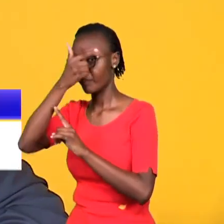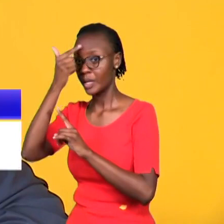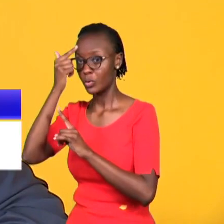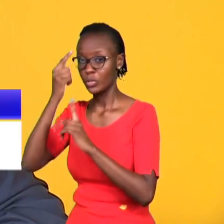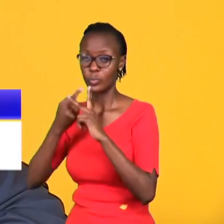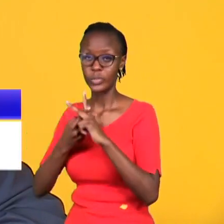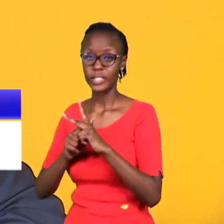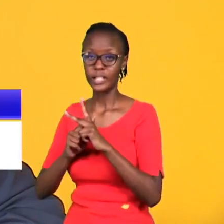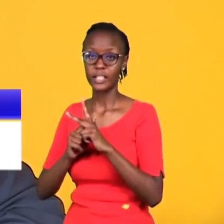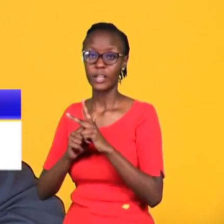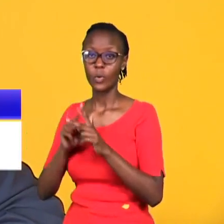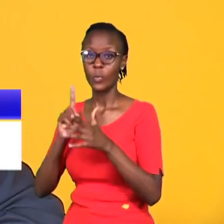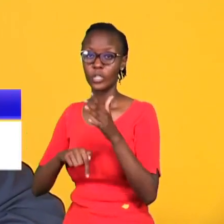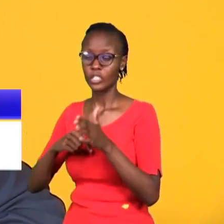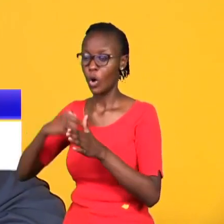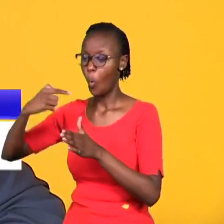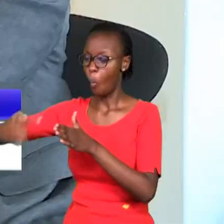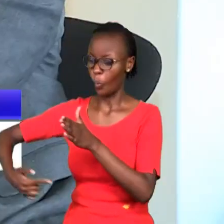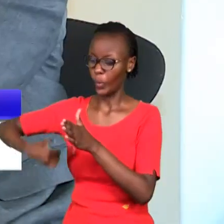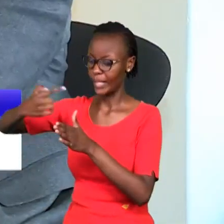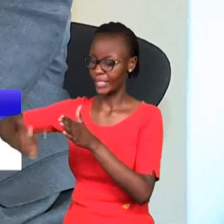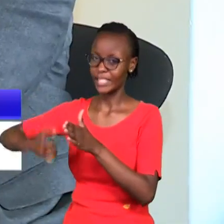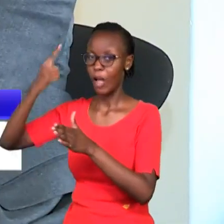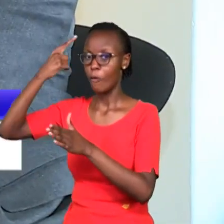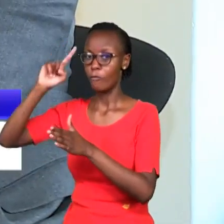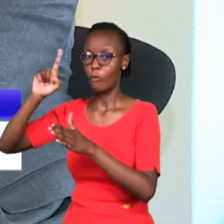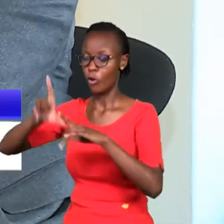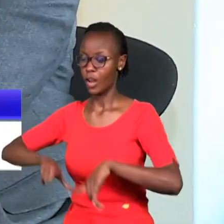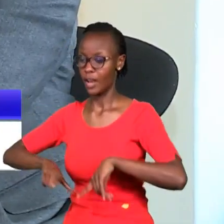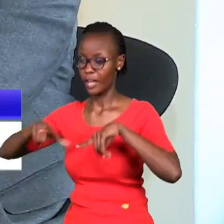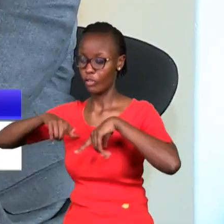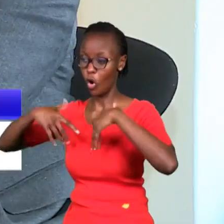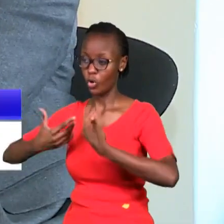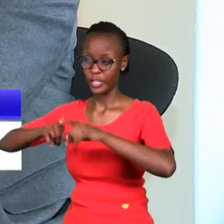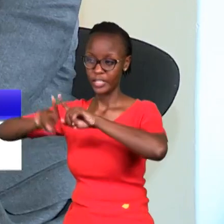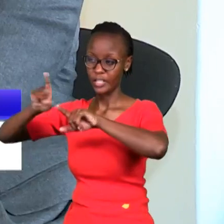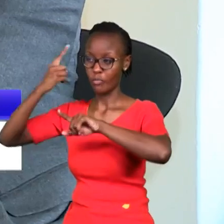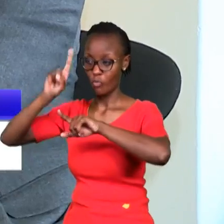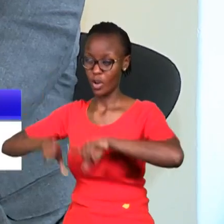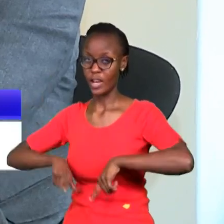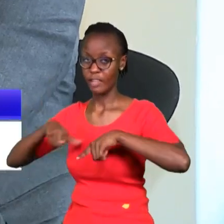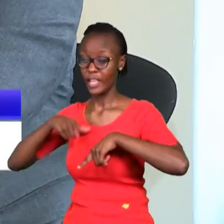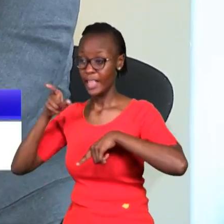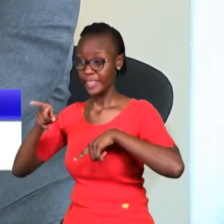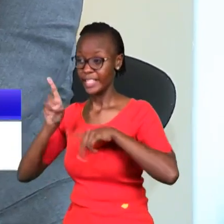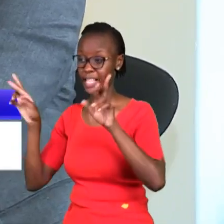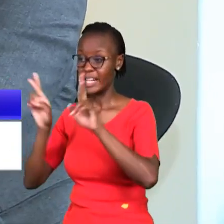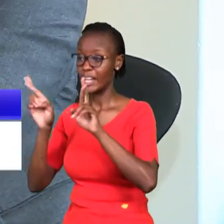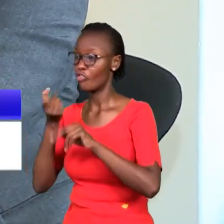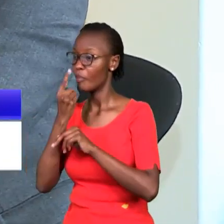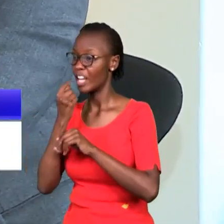called Wheels for Life. So this was a product that was available to medics and